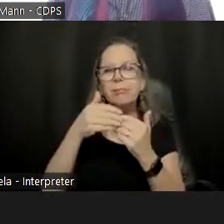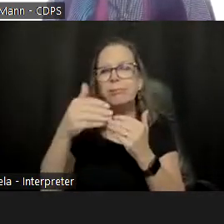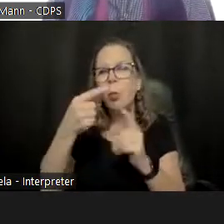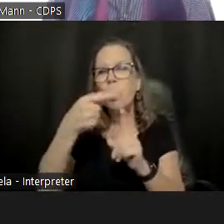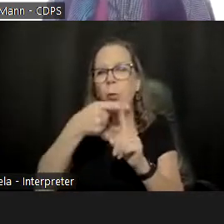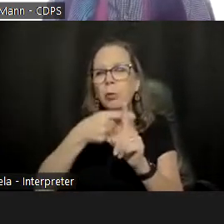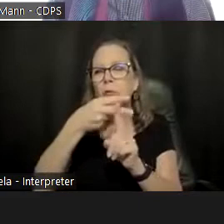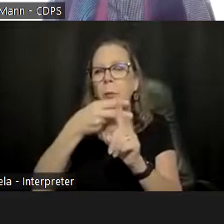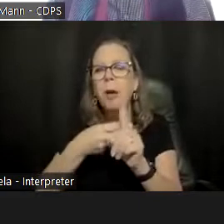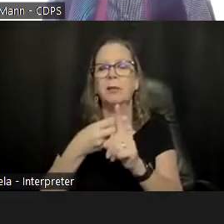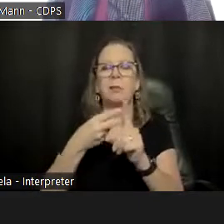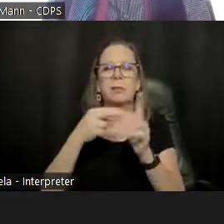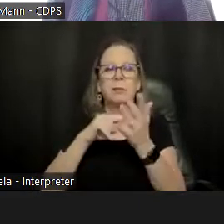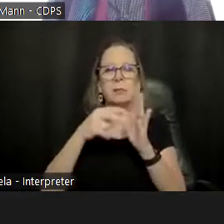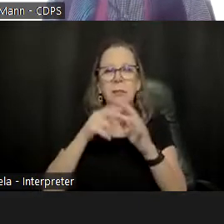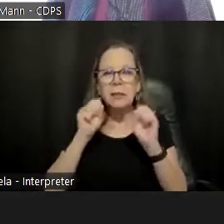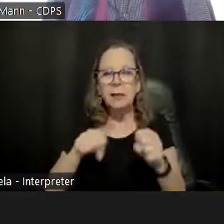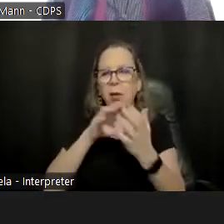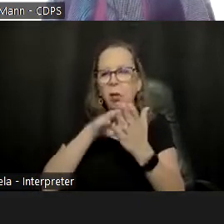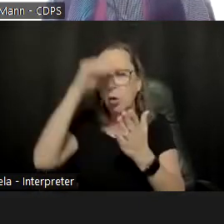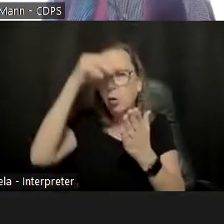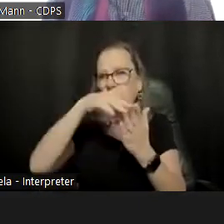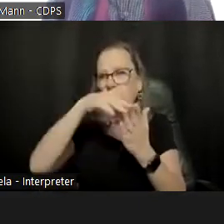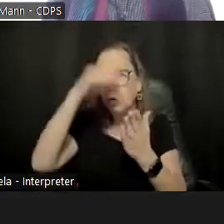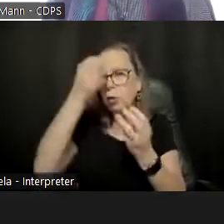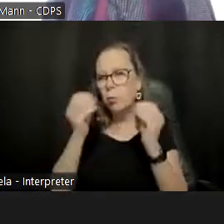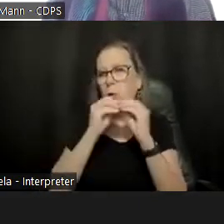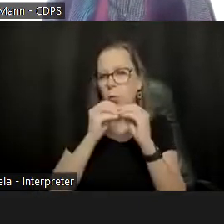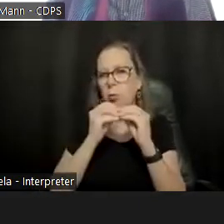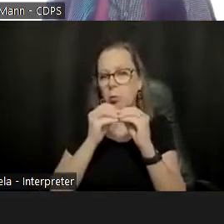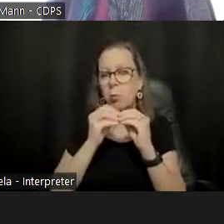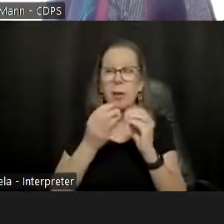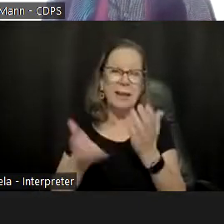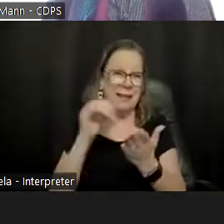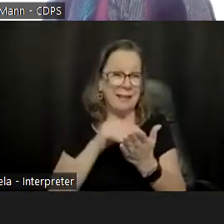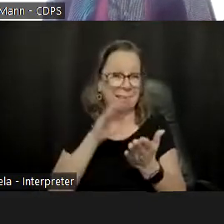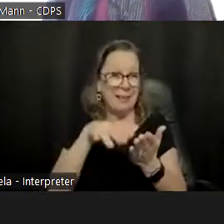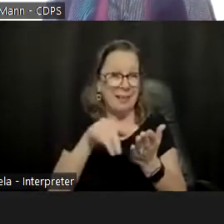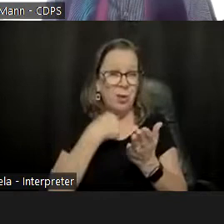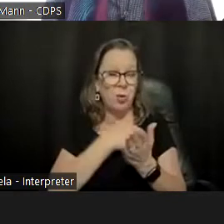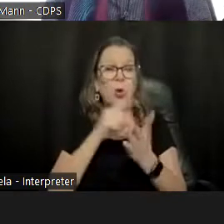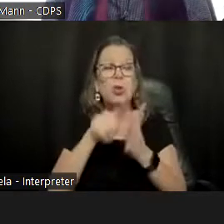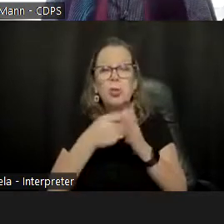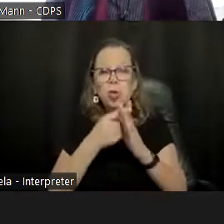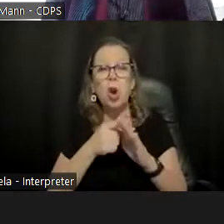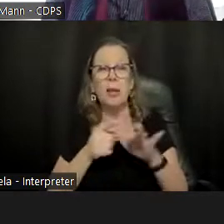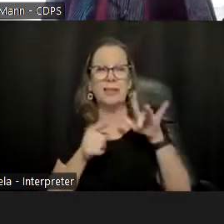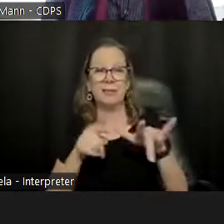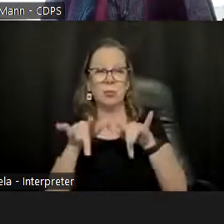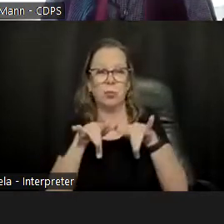learn a little bit more about that. And again, we are starting to record these, so if you miss